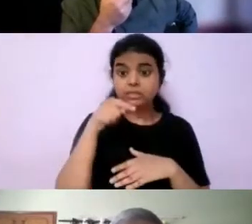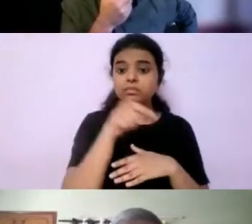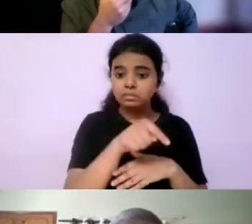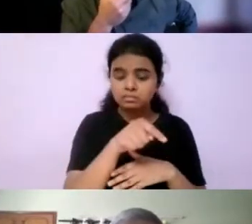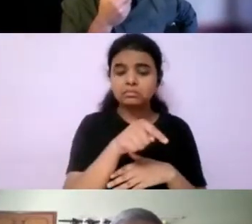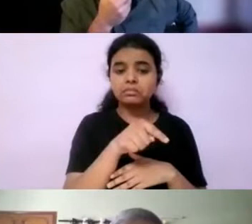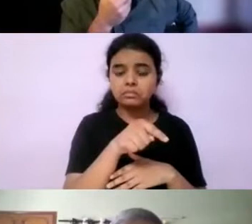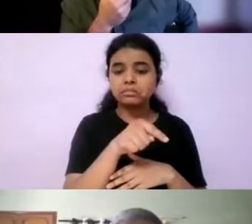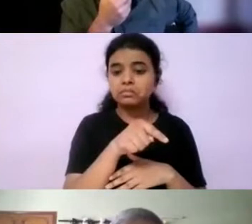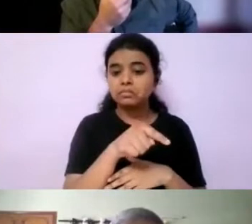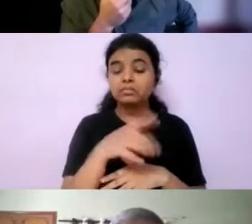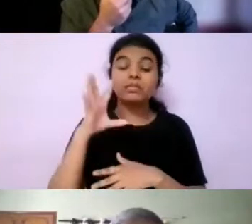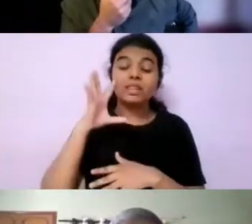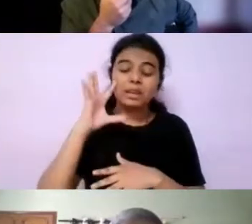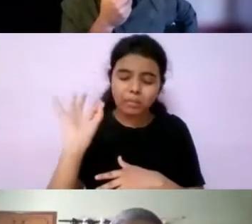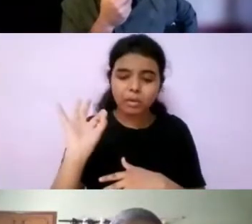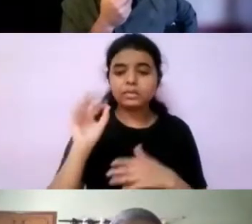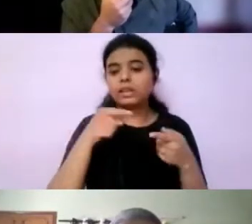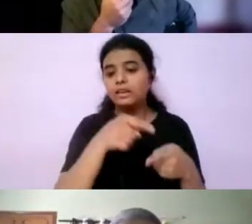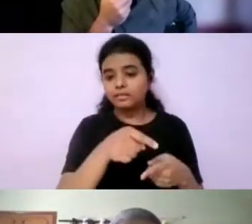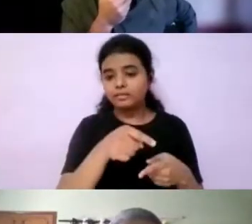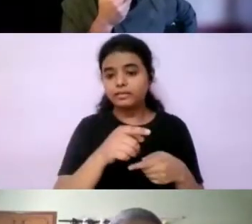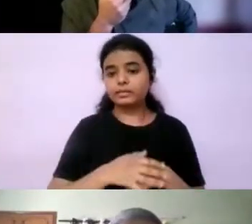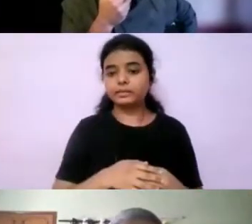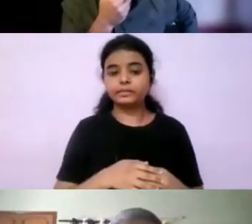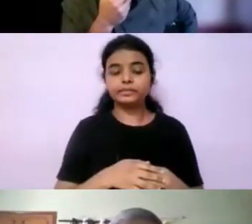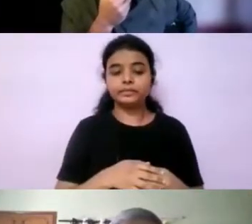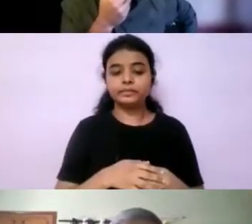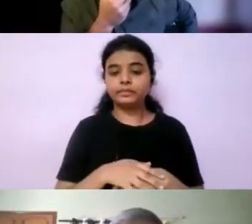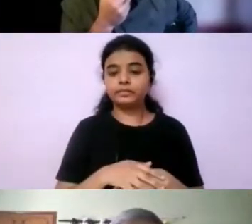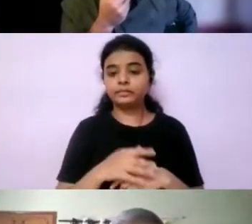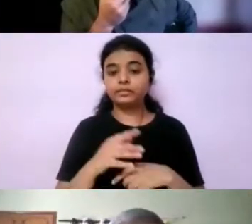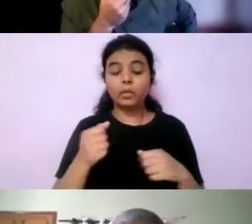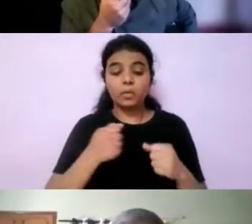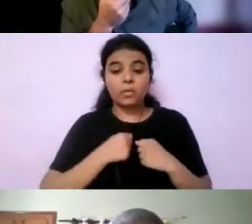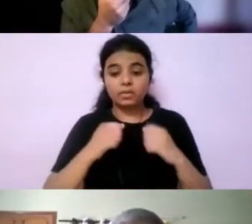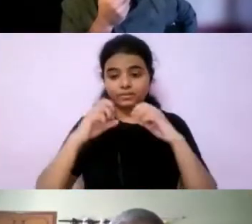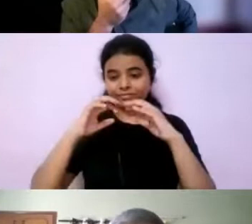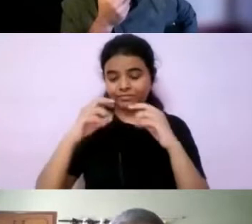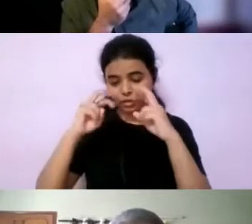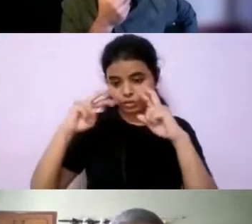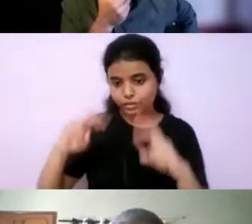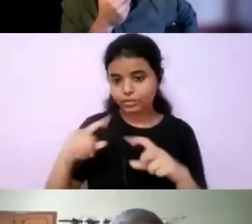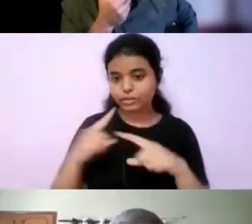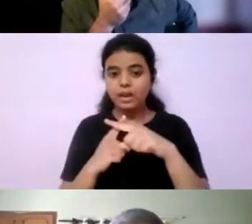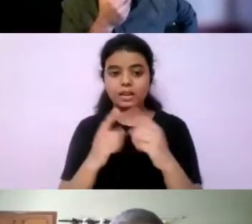of academic inquiry provides us for research.